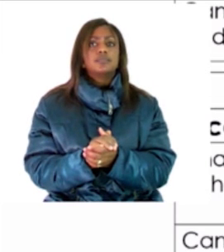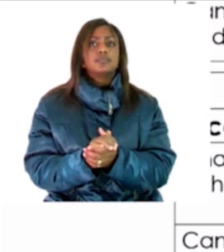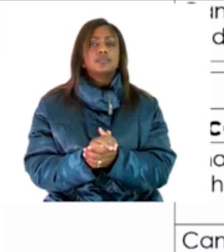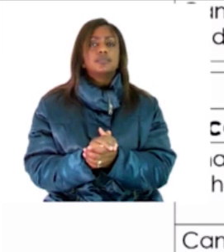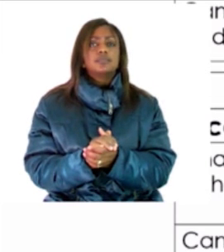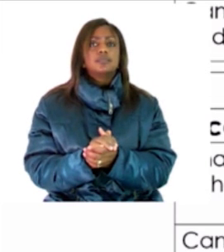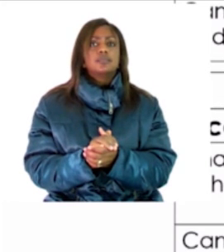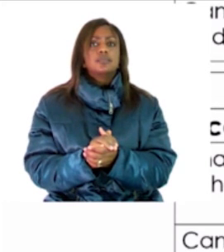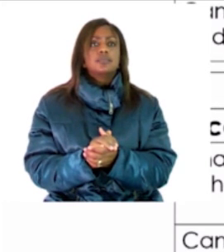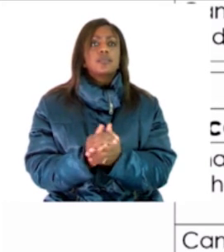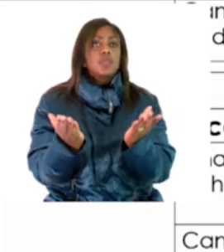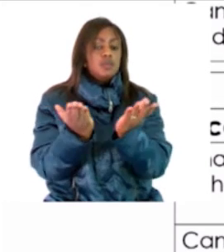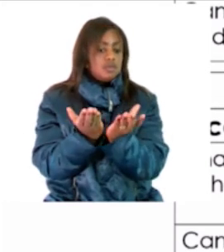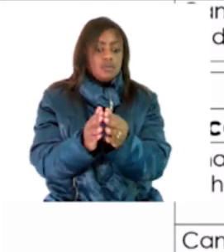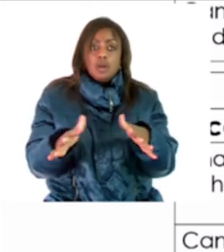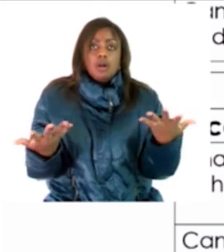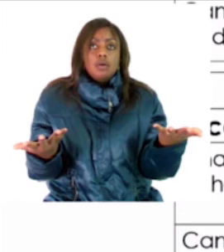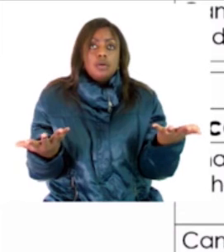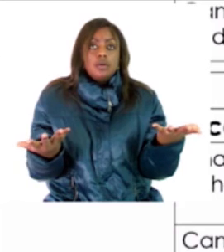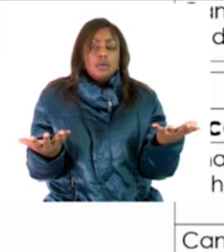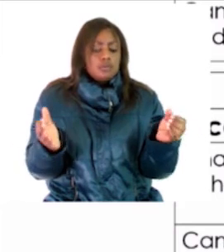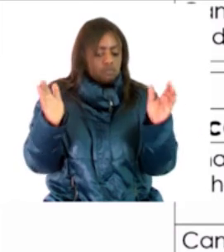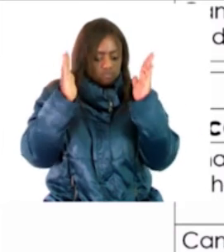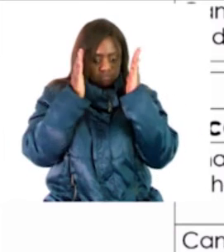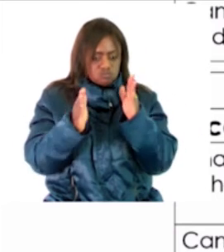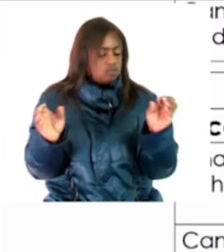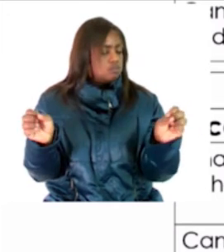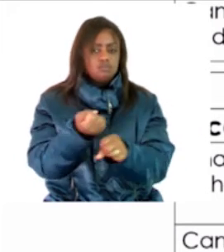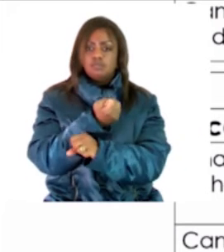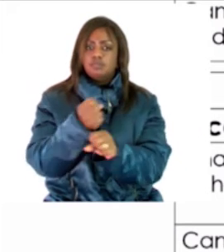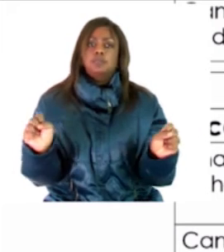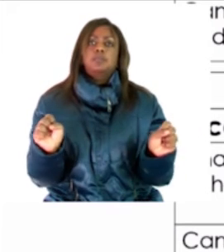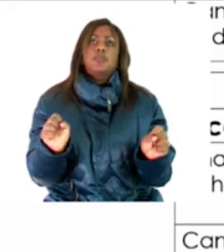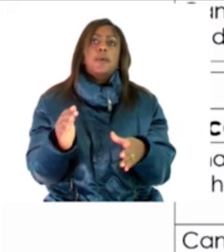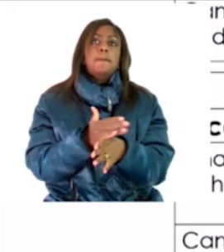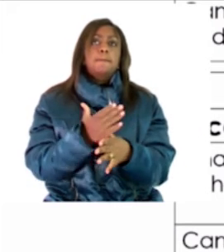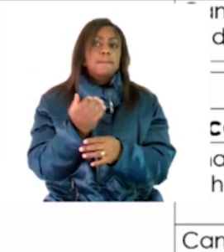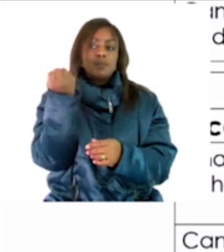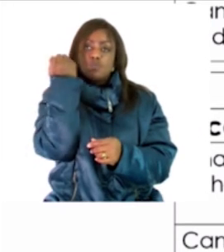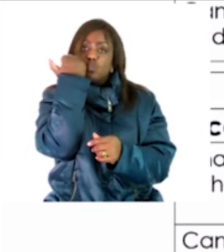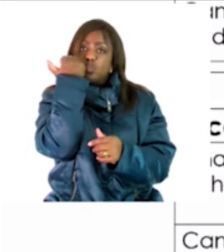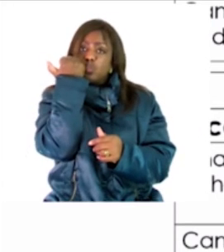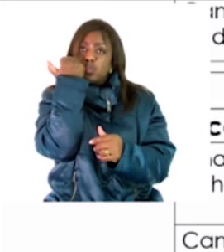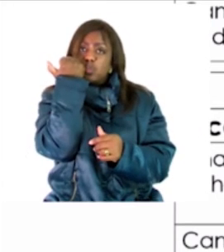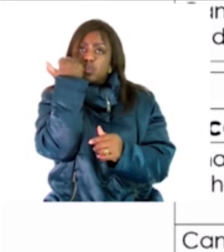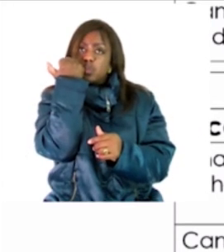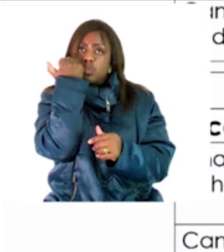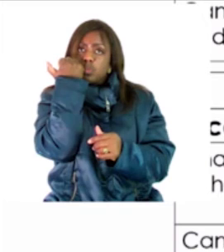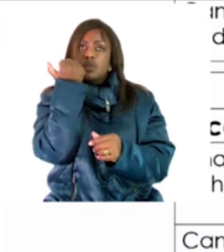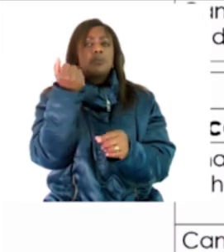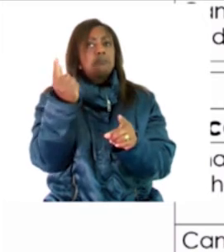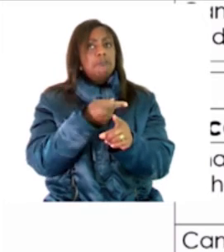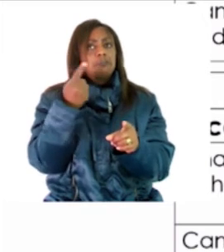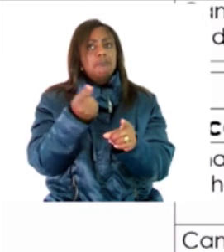Okay, your schoolwork goes down. It means that you don't perform anymore because your brain cannot function properly. So your schoolwork starts to